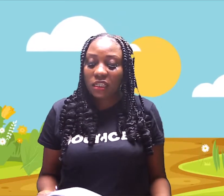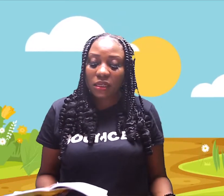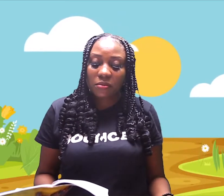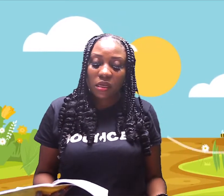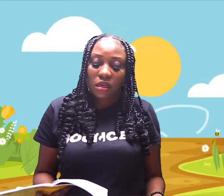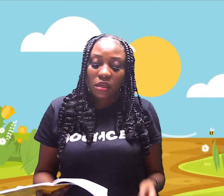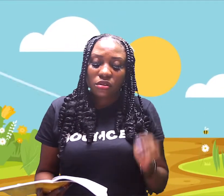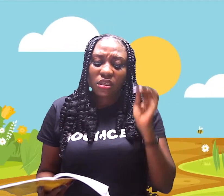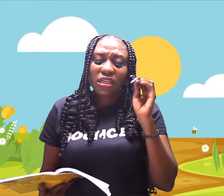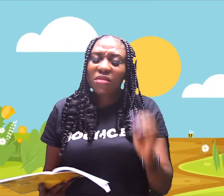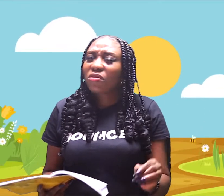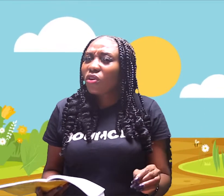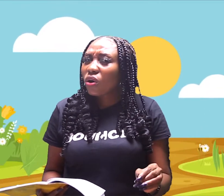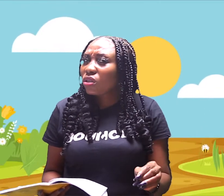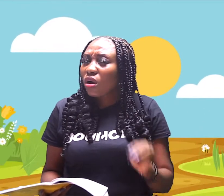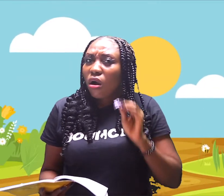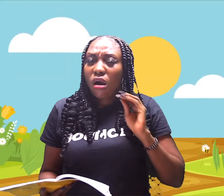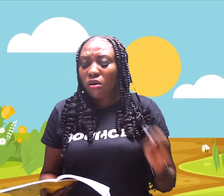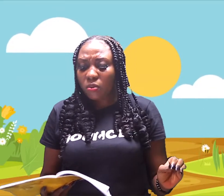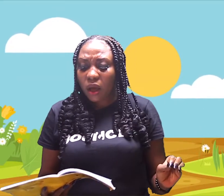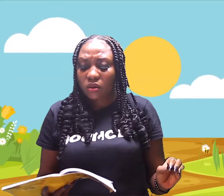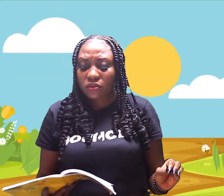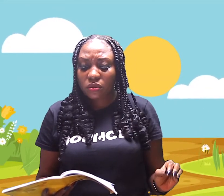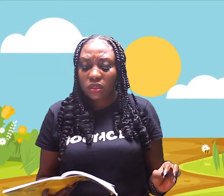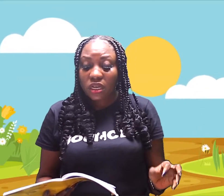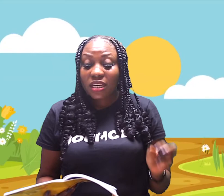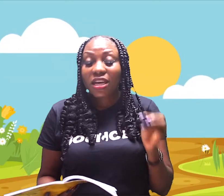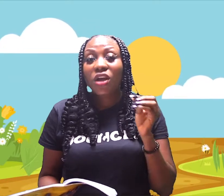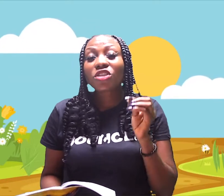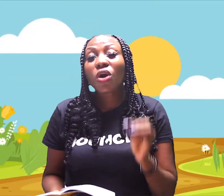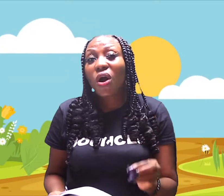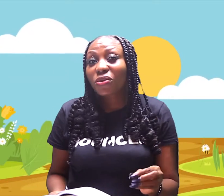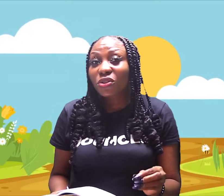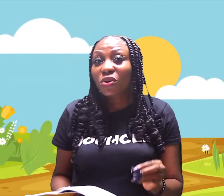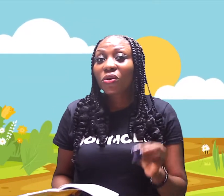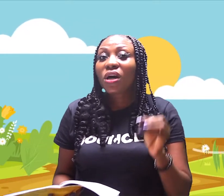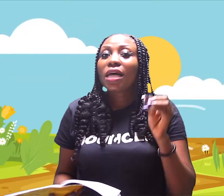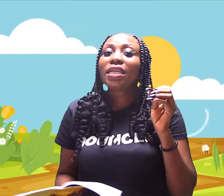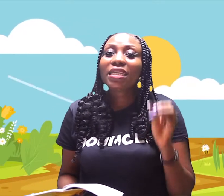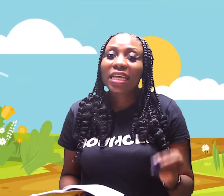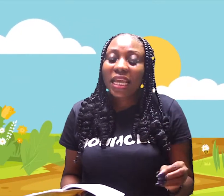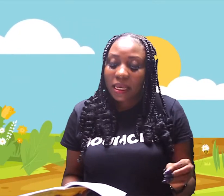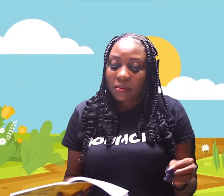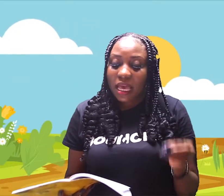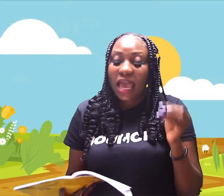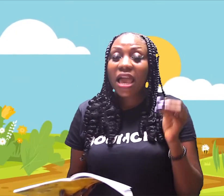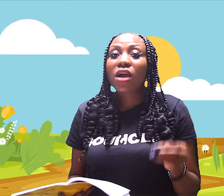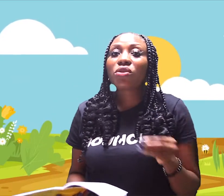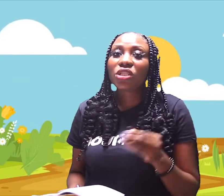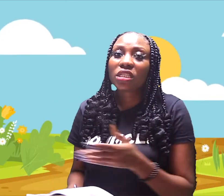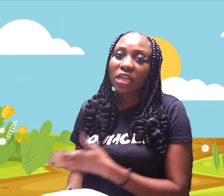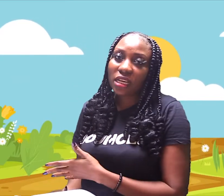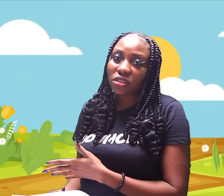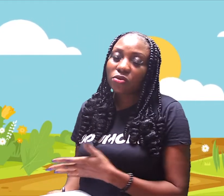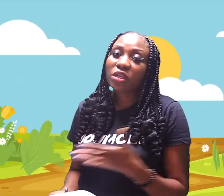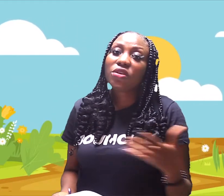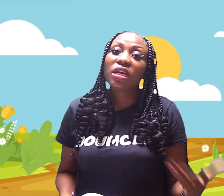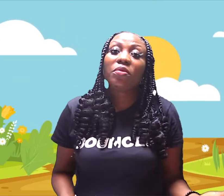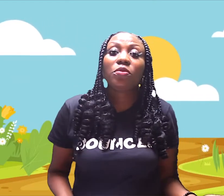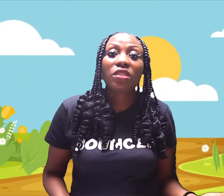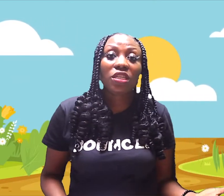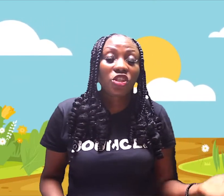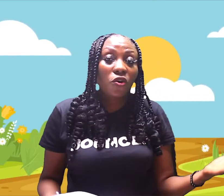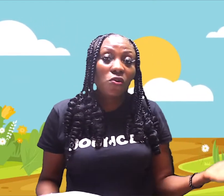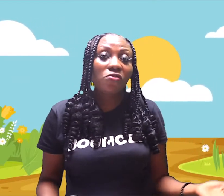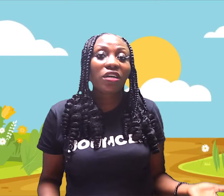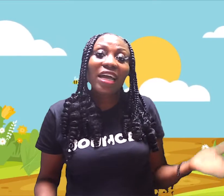because of that name. So the name of God, all-powerful, is also the name El Shaddai. So when you